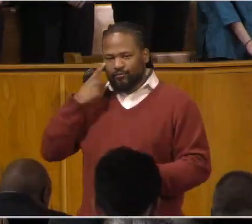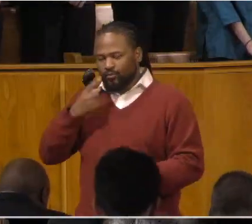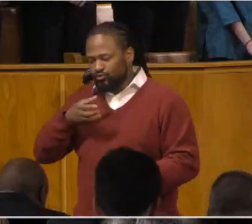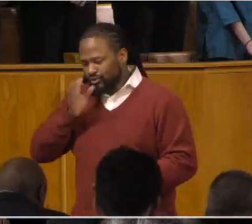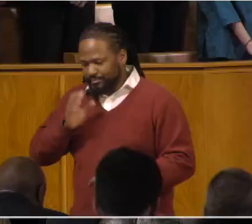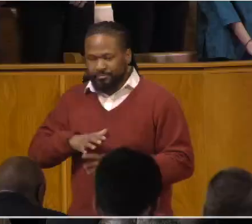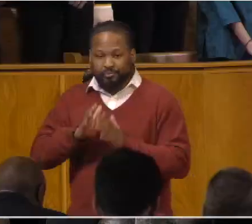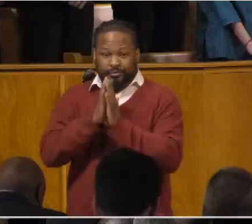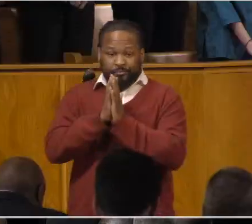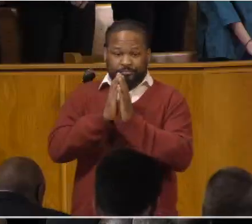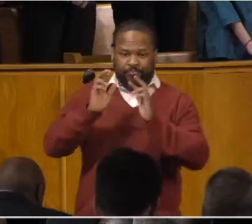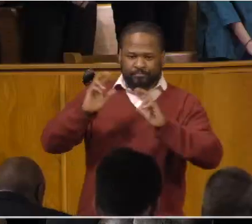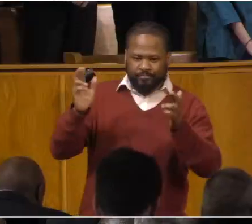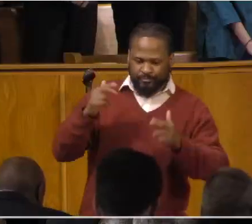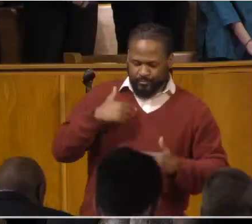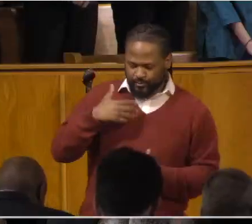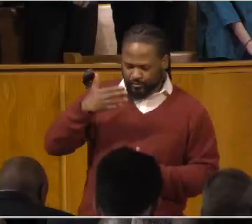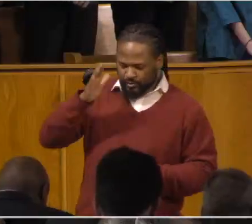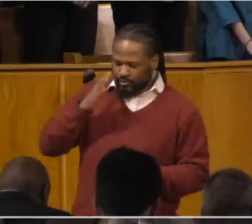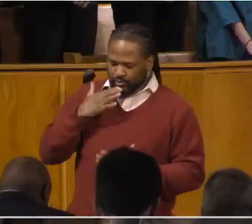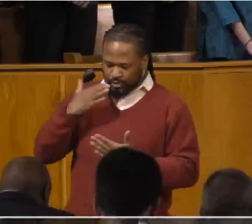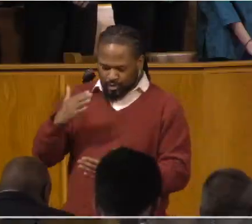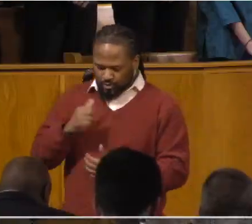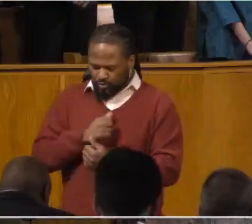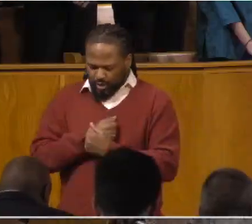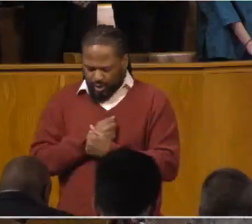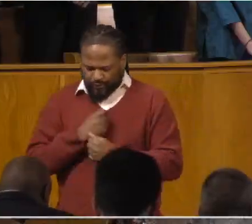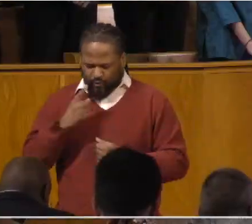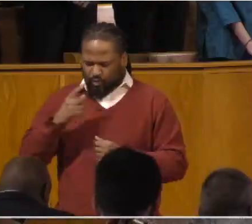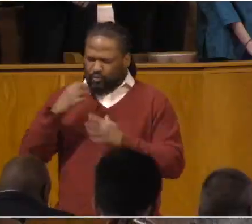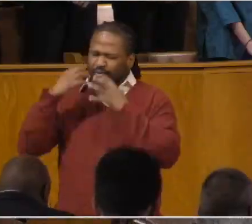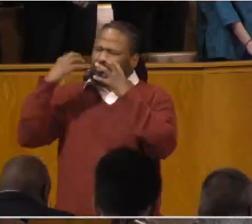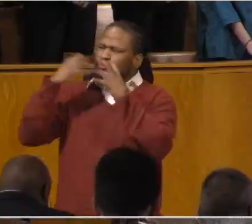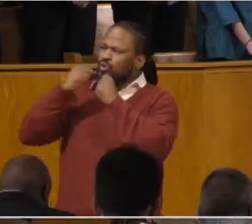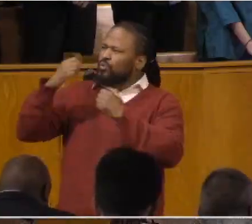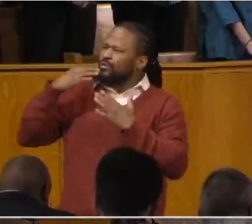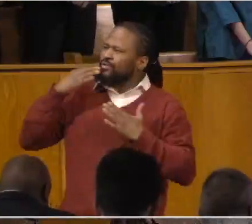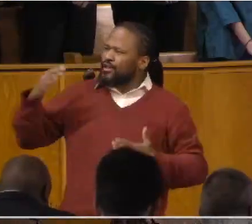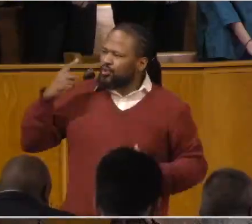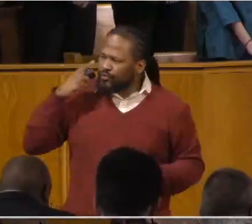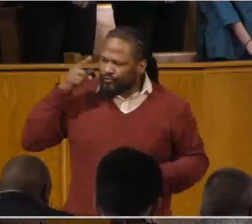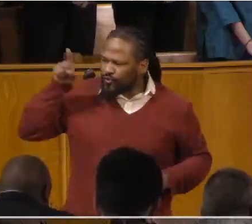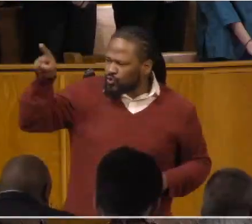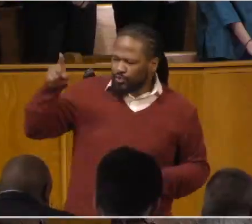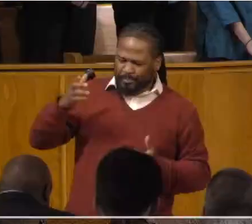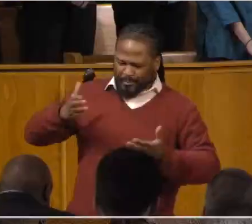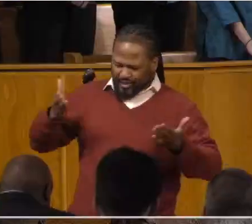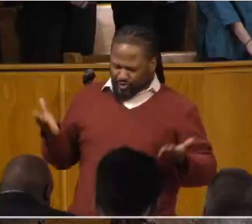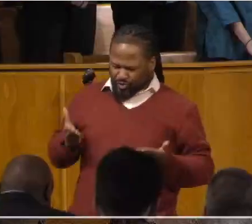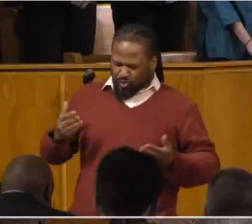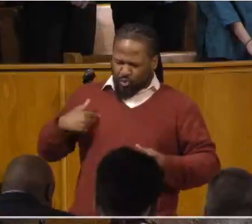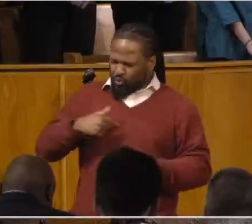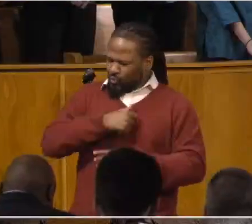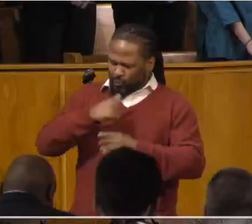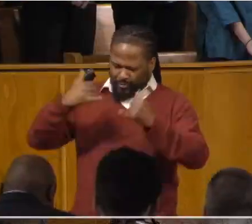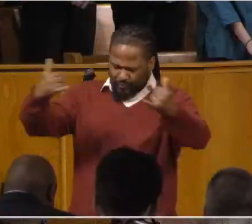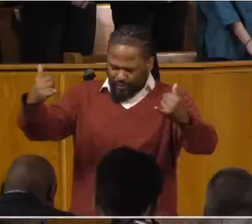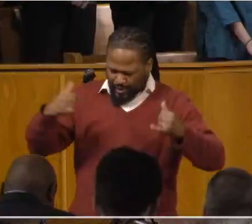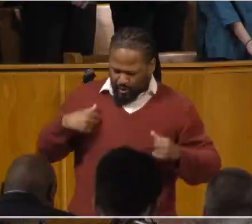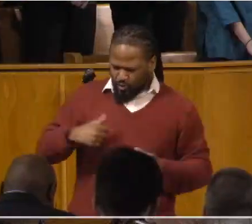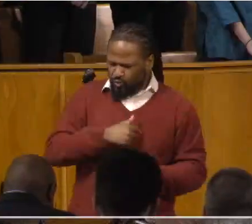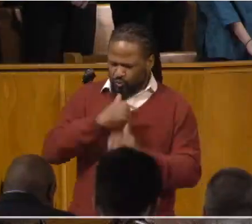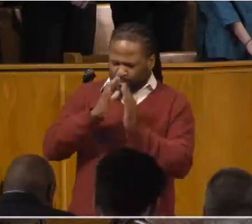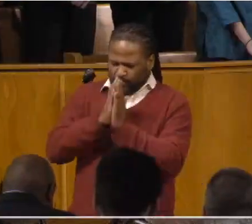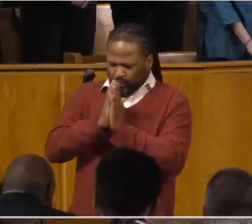you. We love you. We adore you. And we thank you, Lord God, for being in this place. We pray, Lord God, that your word will